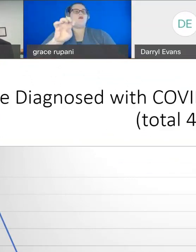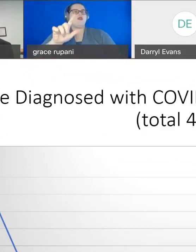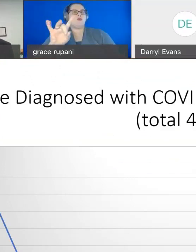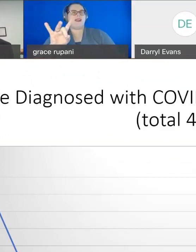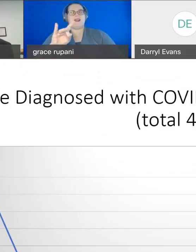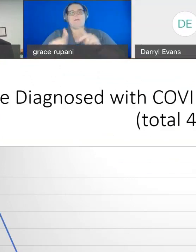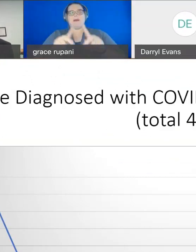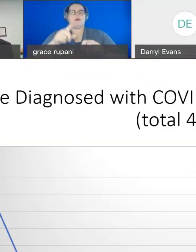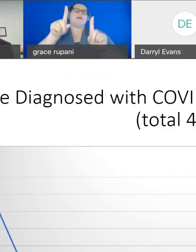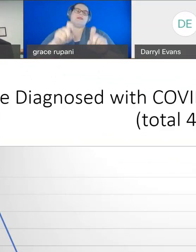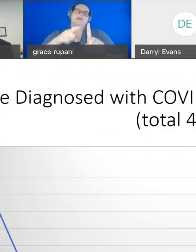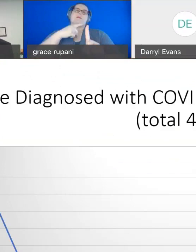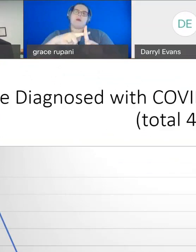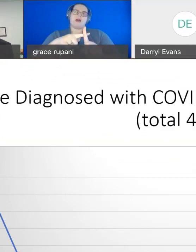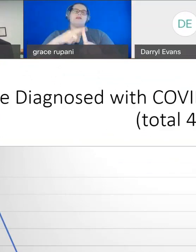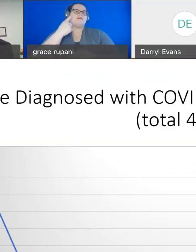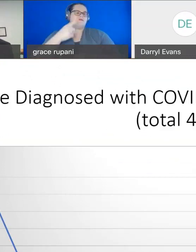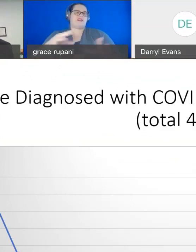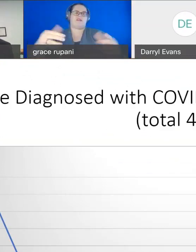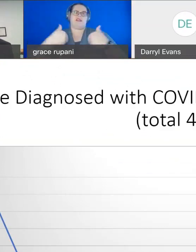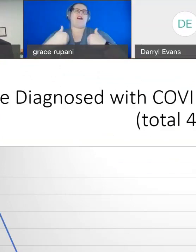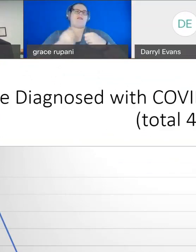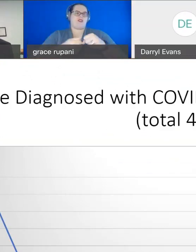tested positive for COVID-19,